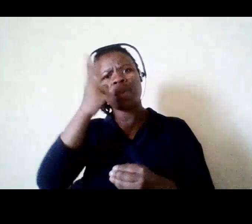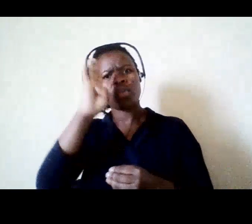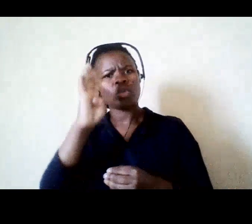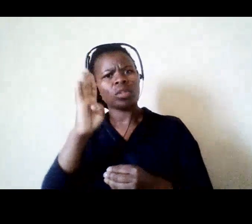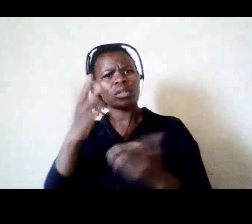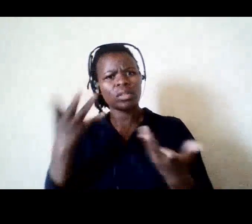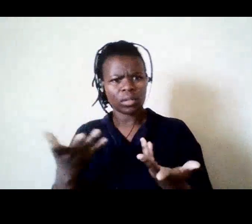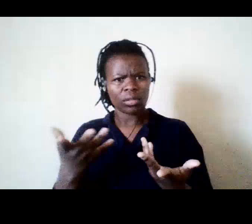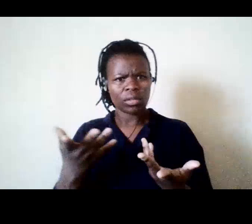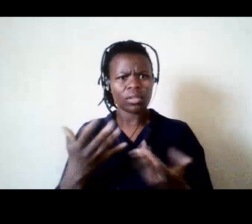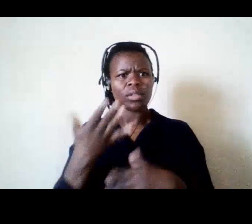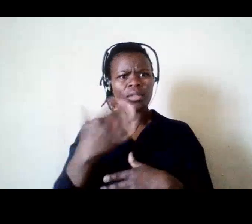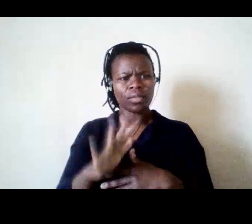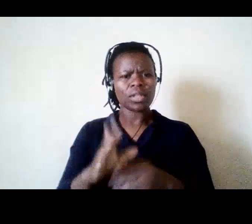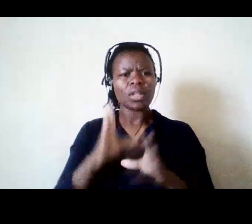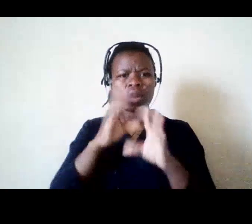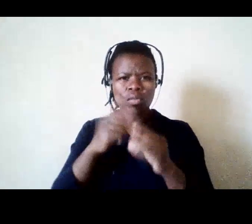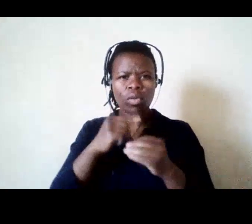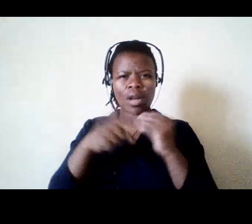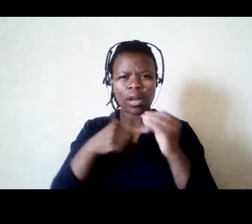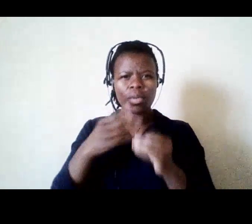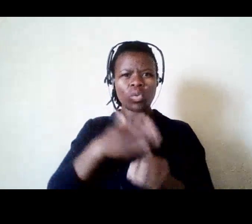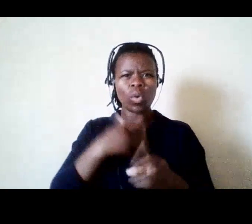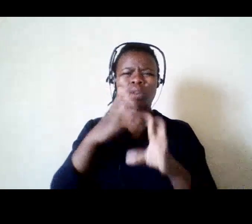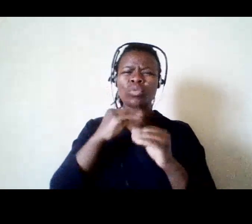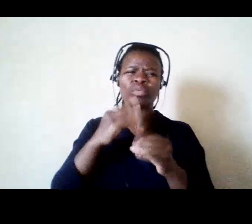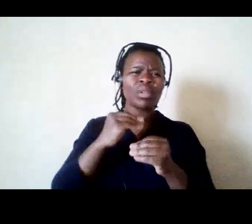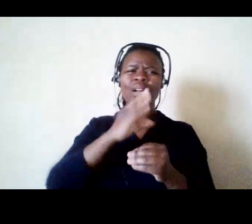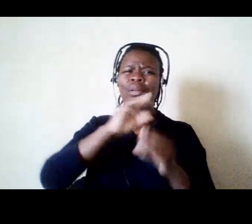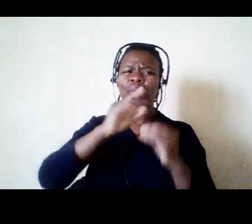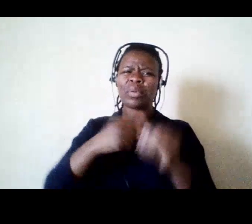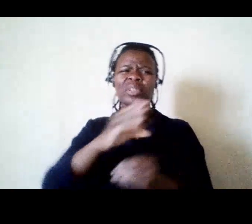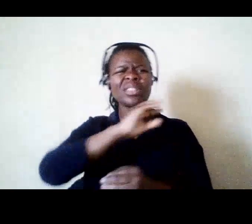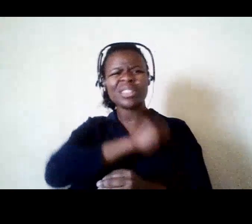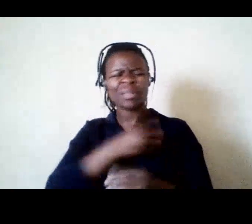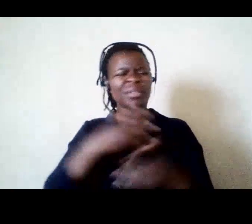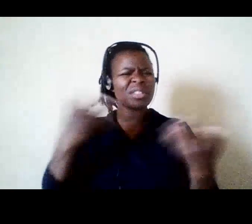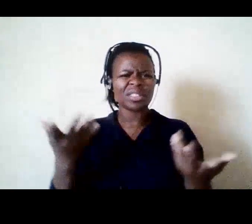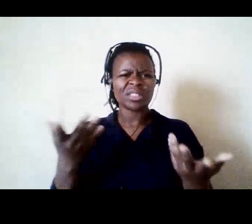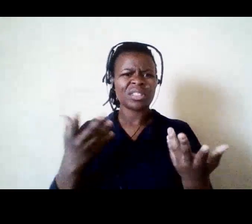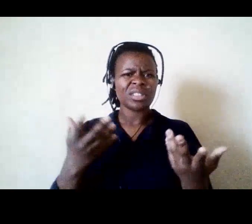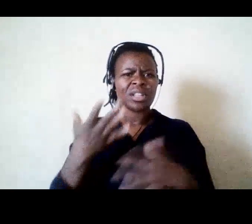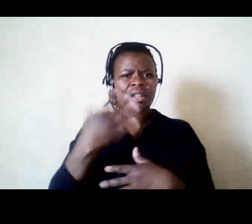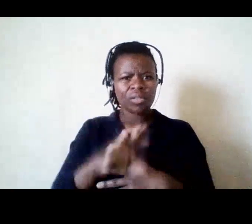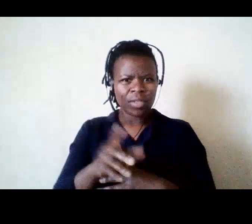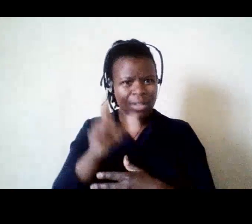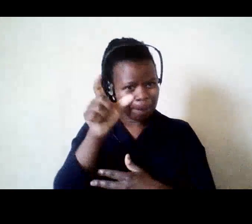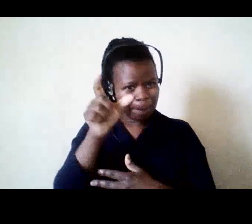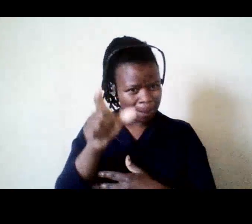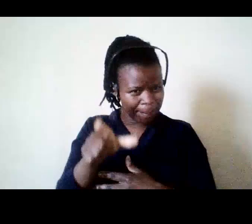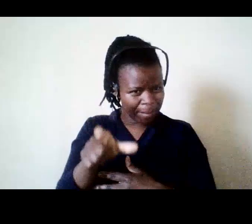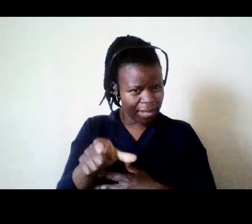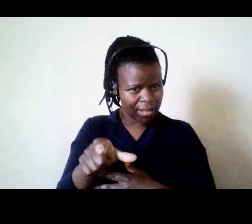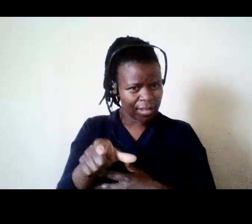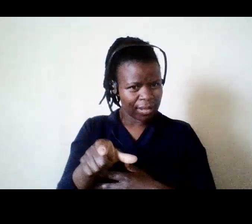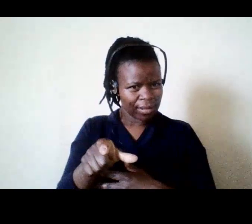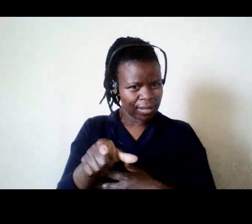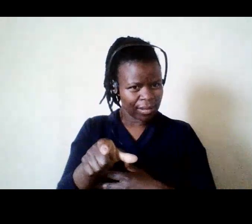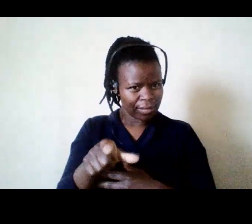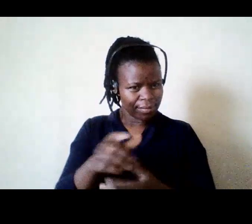talking about, she wants to talk about disability. So you can see what Chantal is talking about, that the person was visibly upset that she keeps